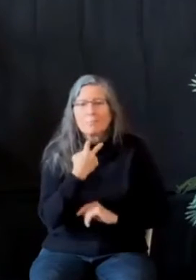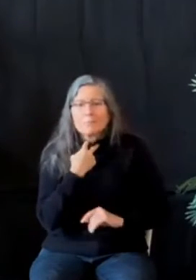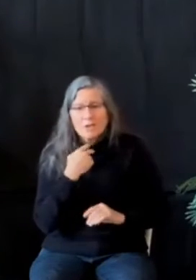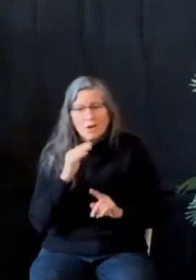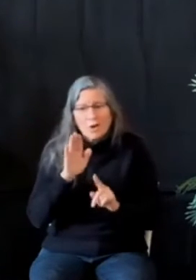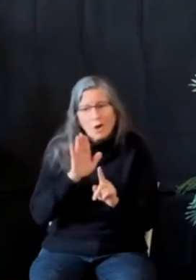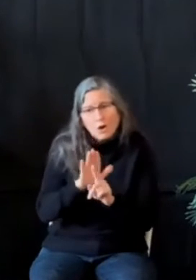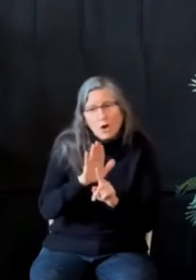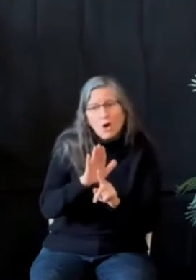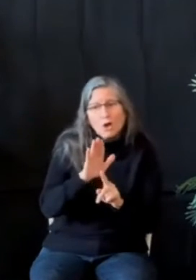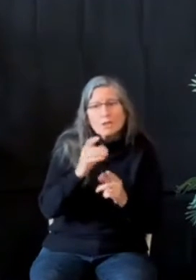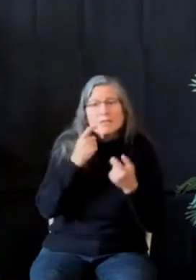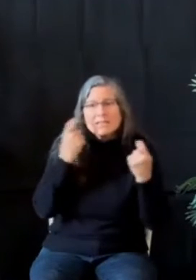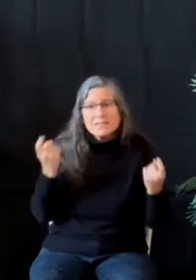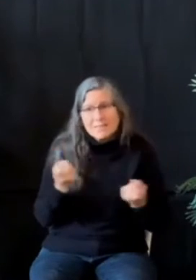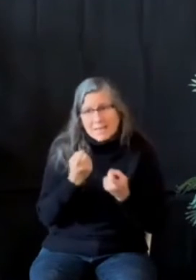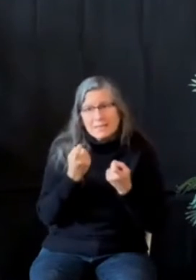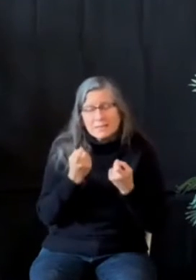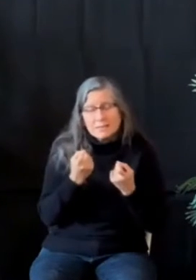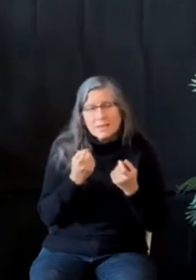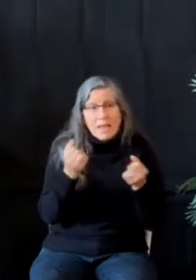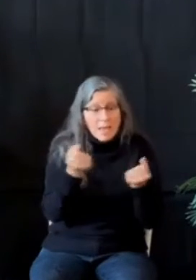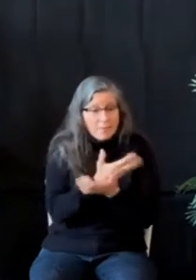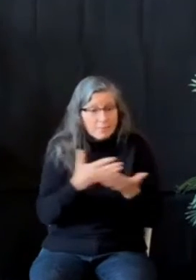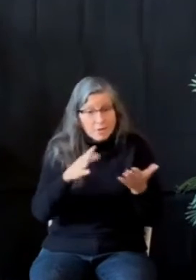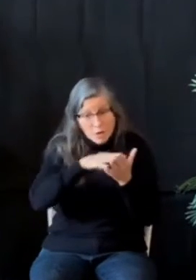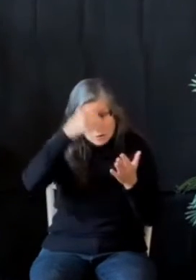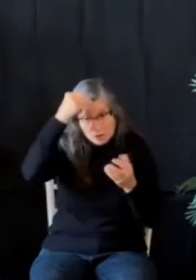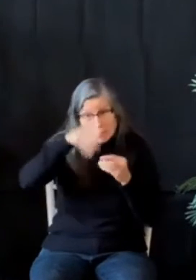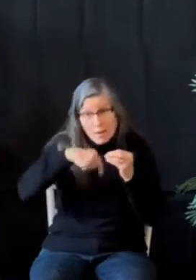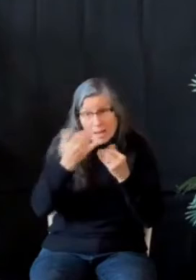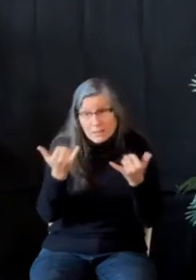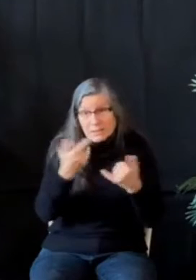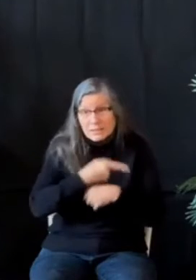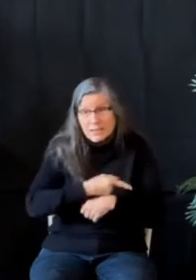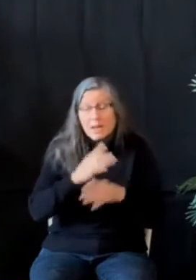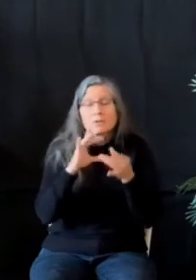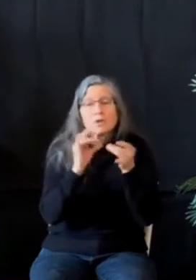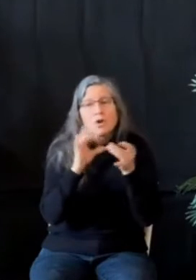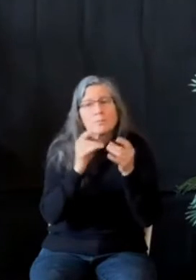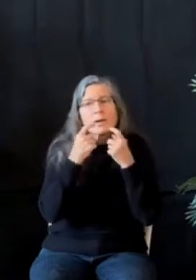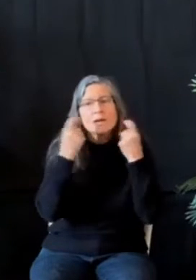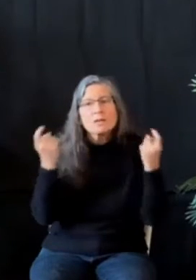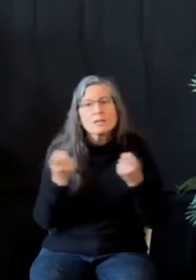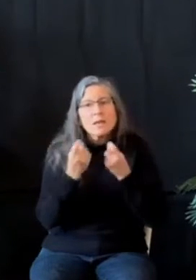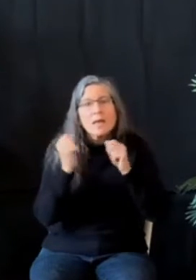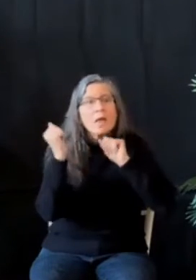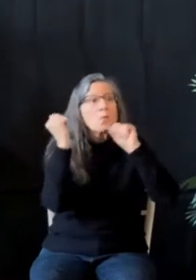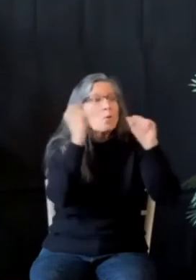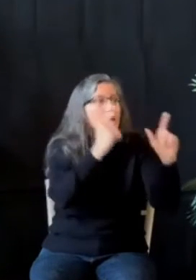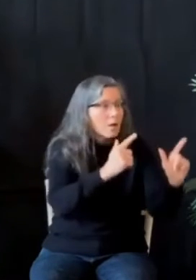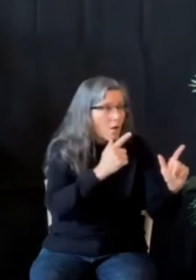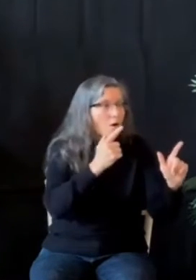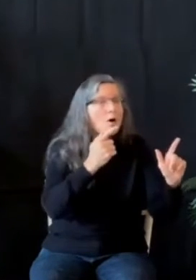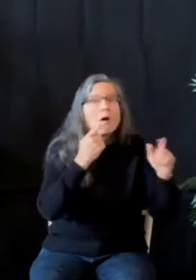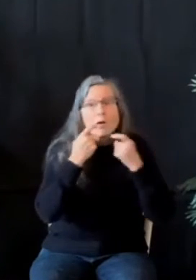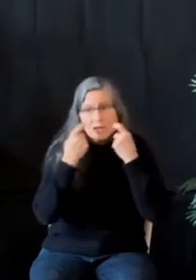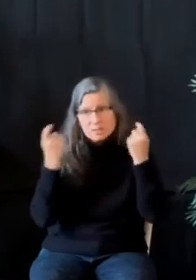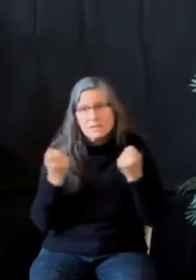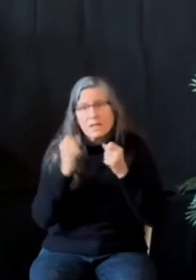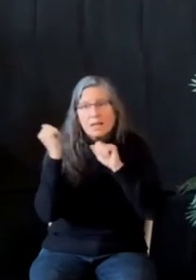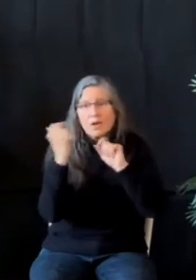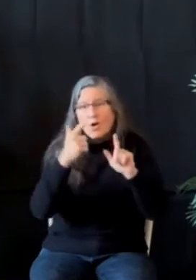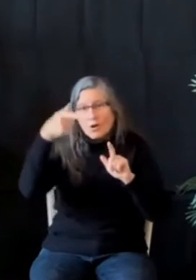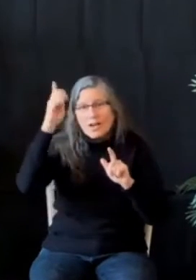sin. Because everything that we're going to learn about today is going to talk about sin. And all of us have sin. And all